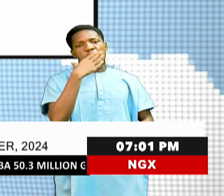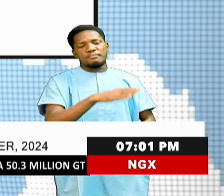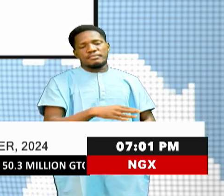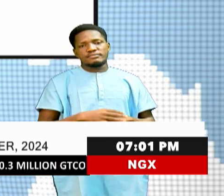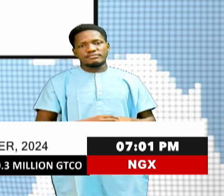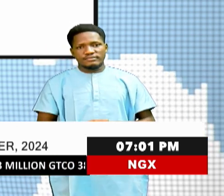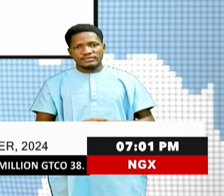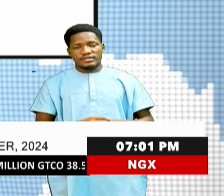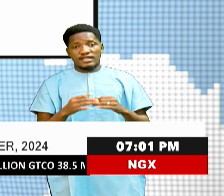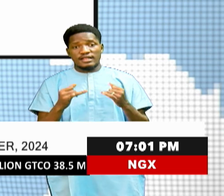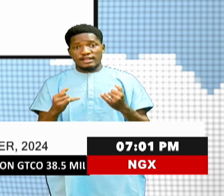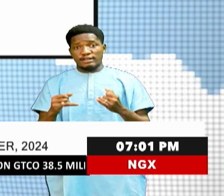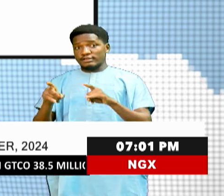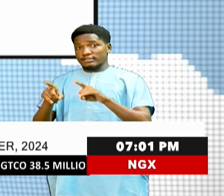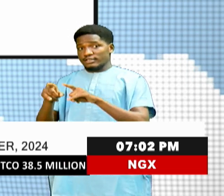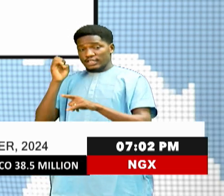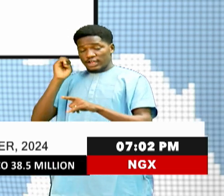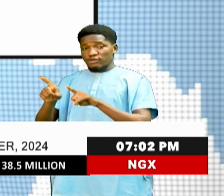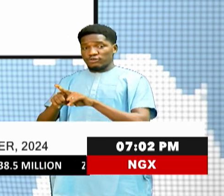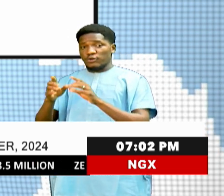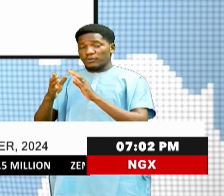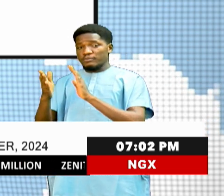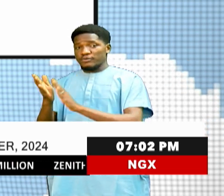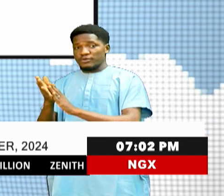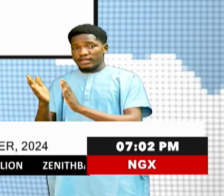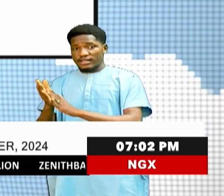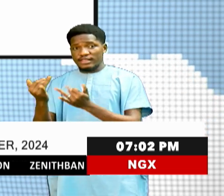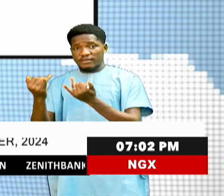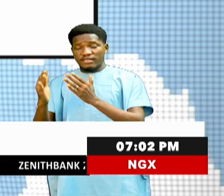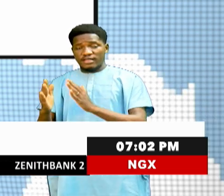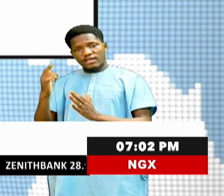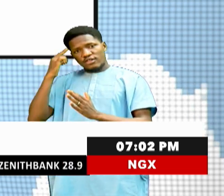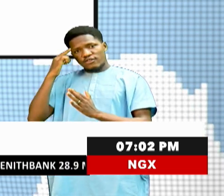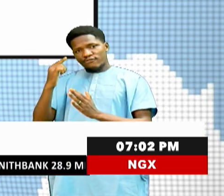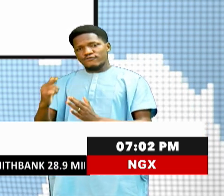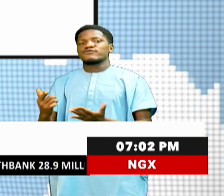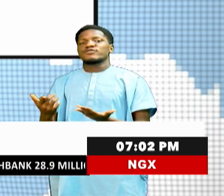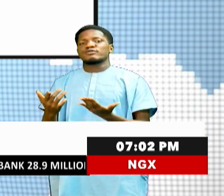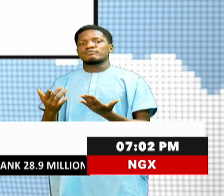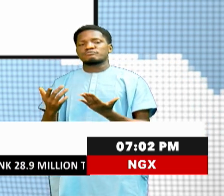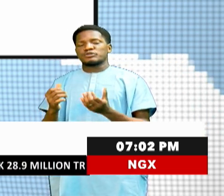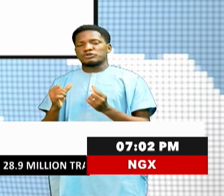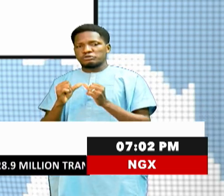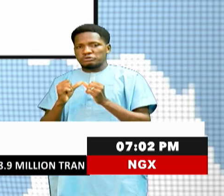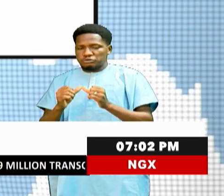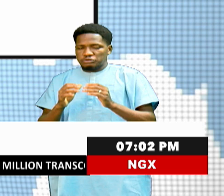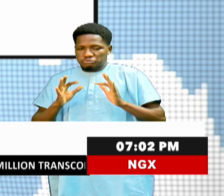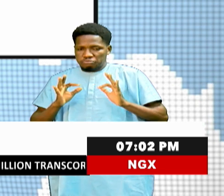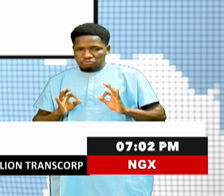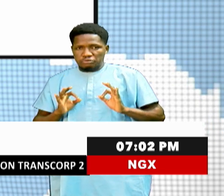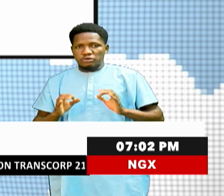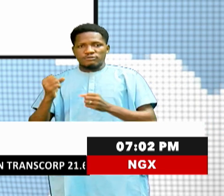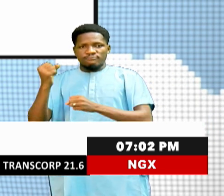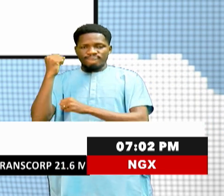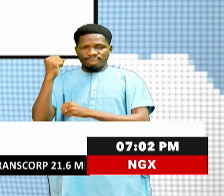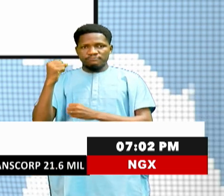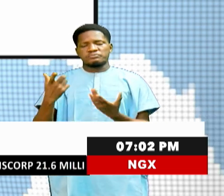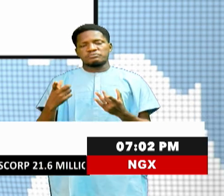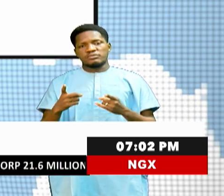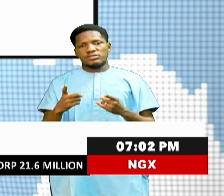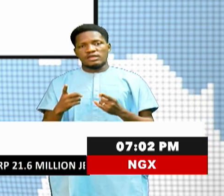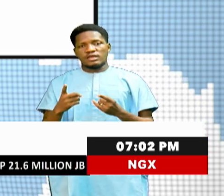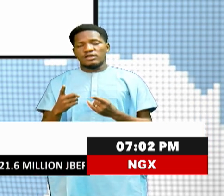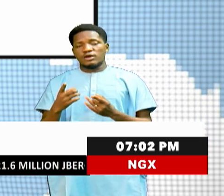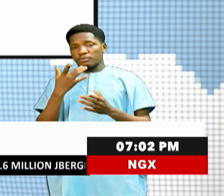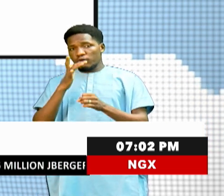however, praised the Super Eagles players for their tenacity and patriotic spirit, assuring the team that the Nigerian government